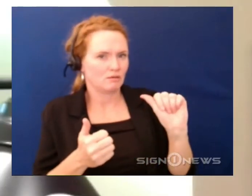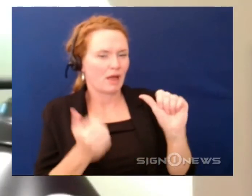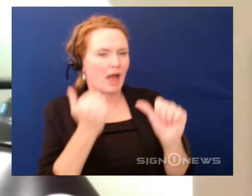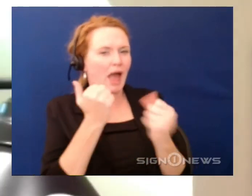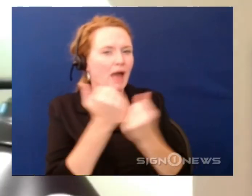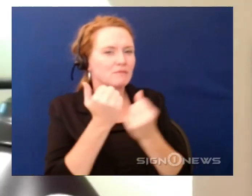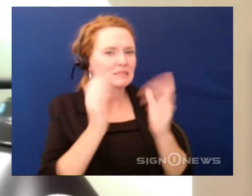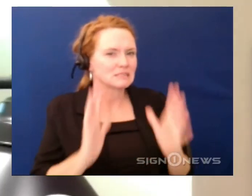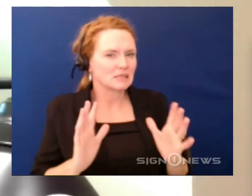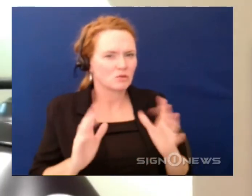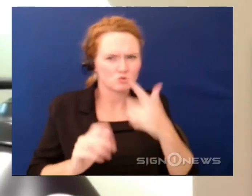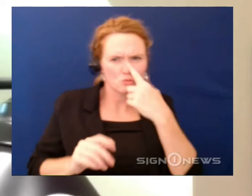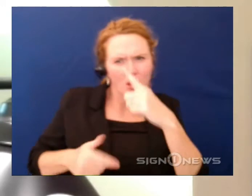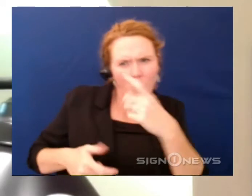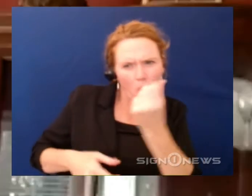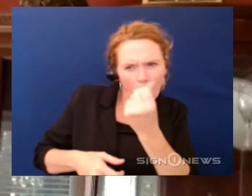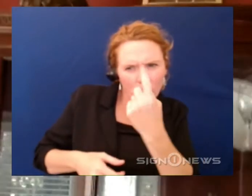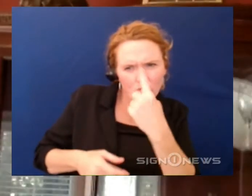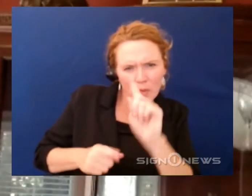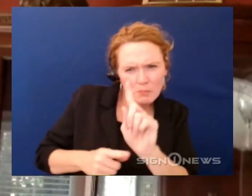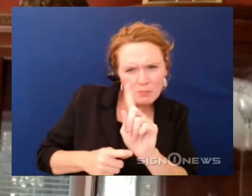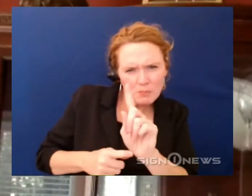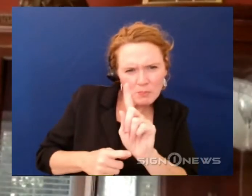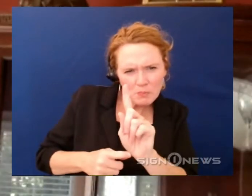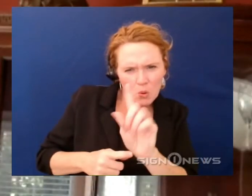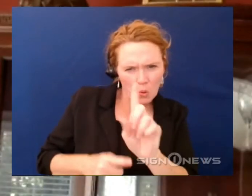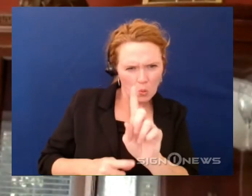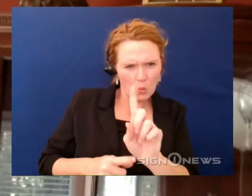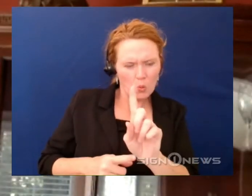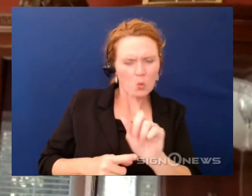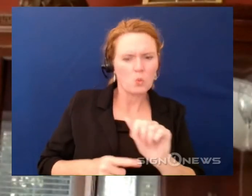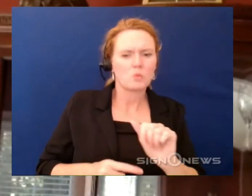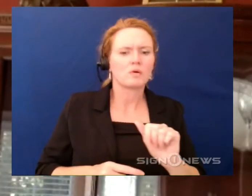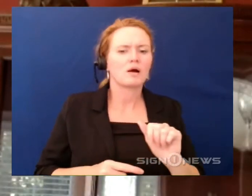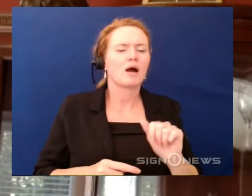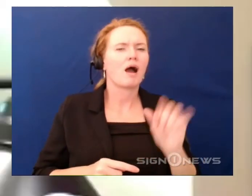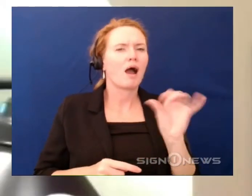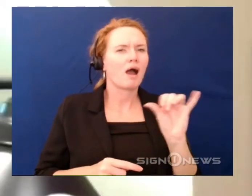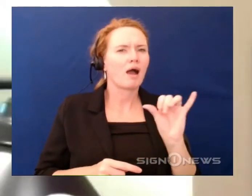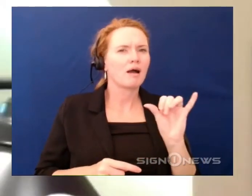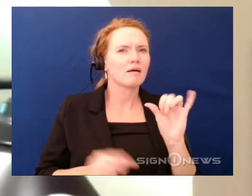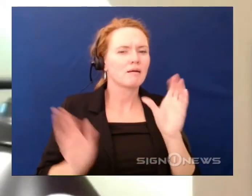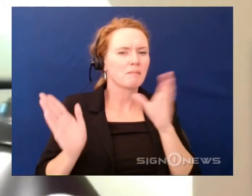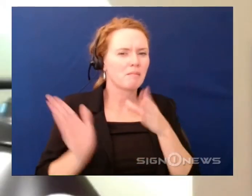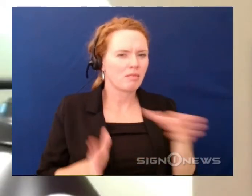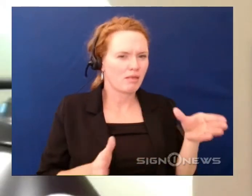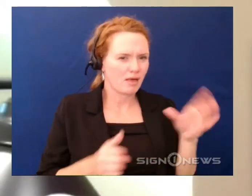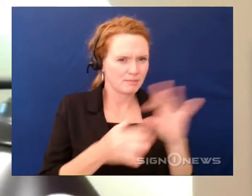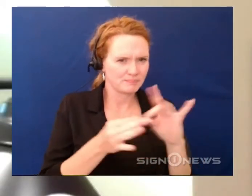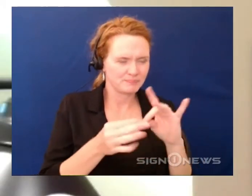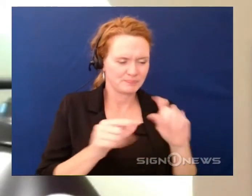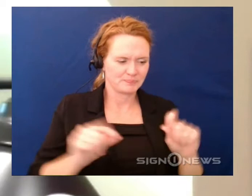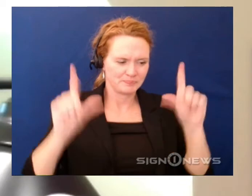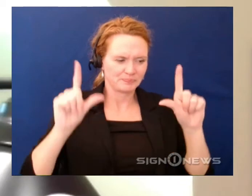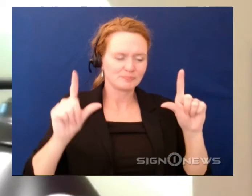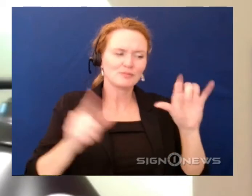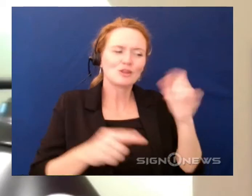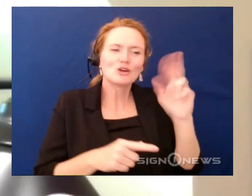should we hold that process for, okay. I had planned to actually play a short clip of